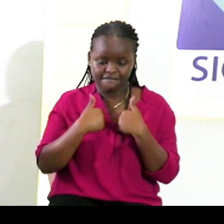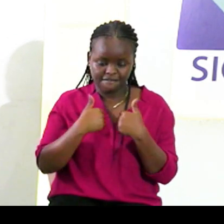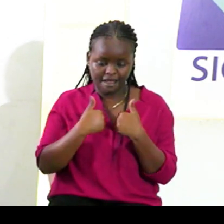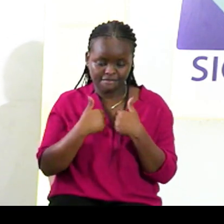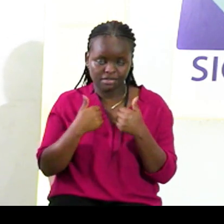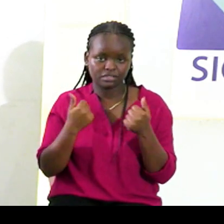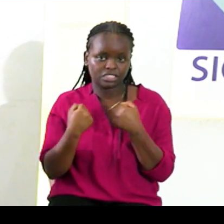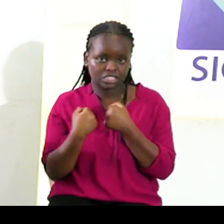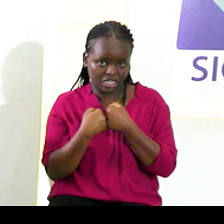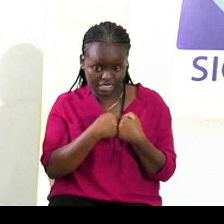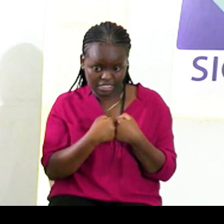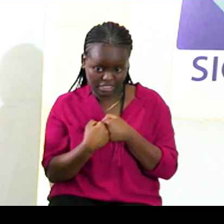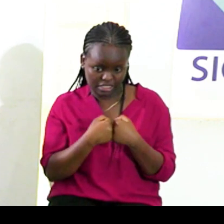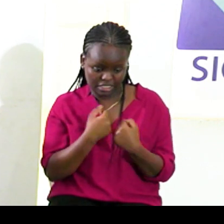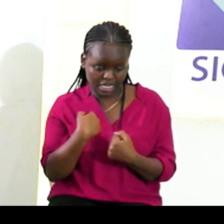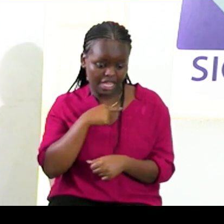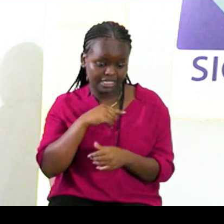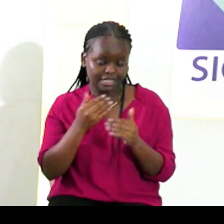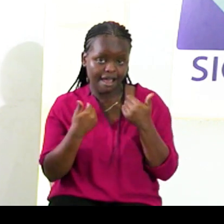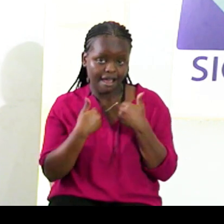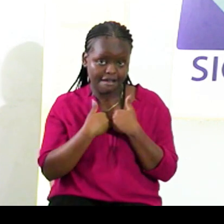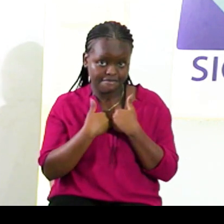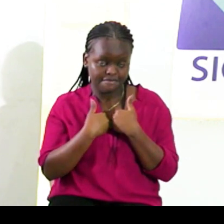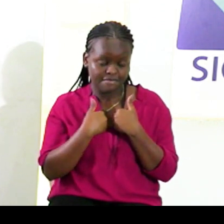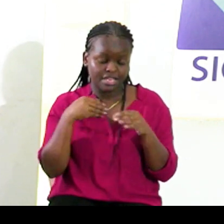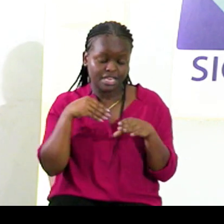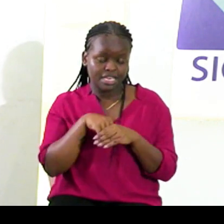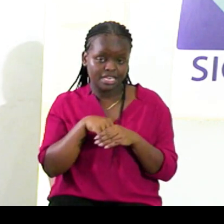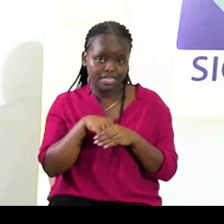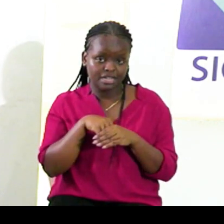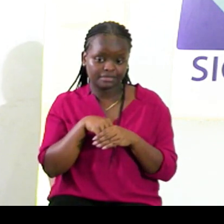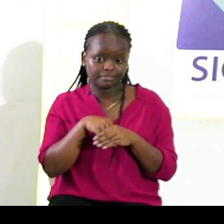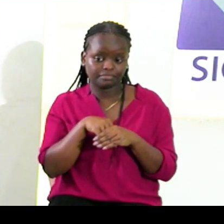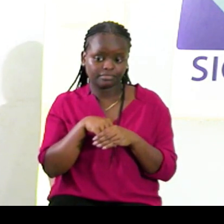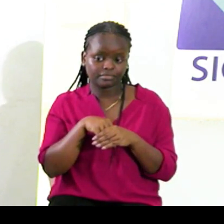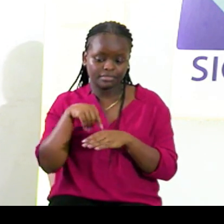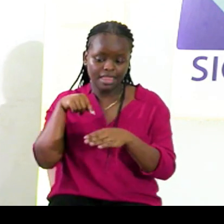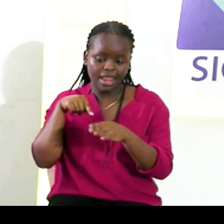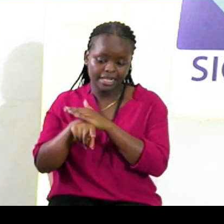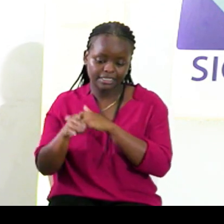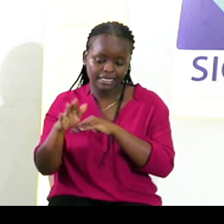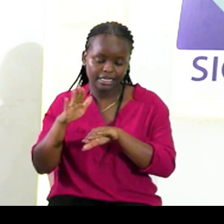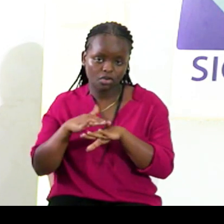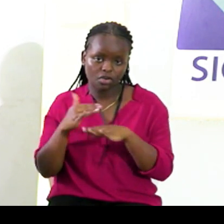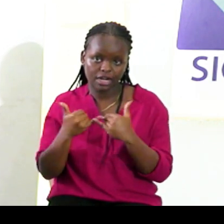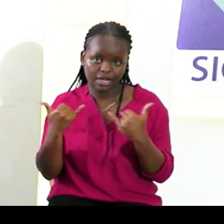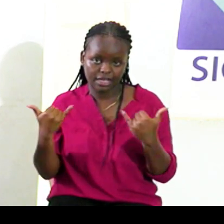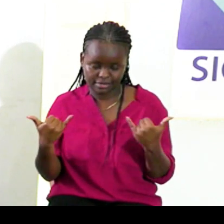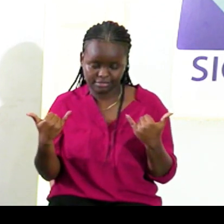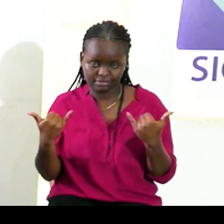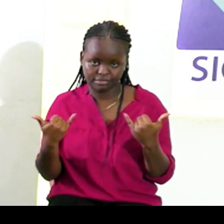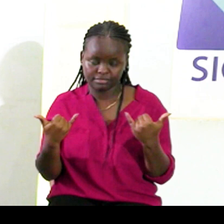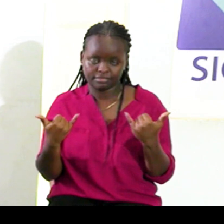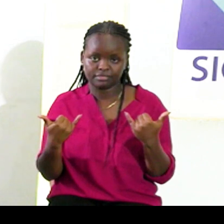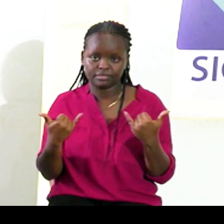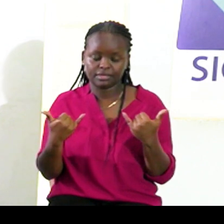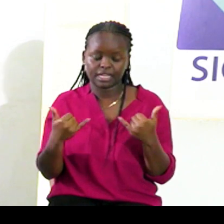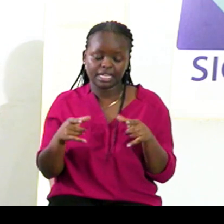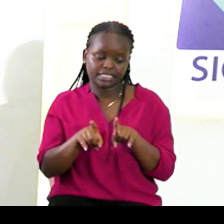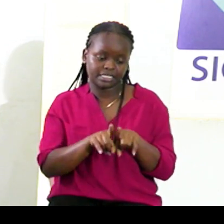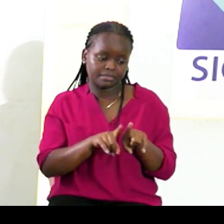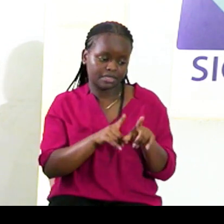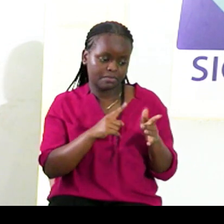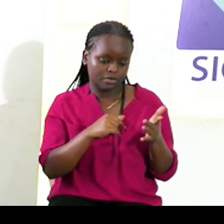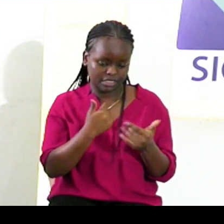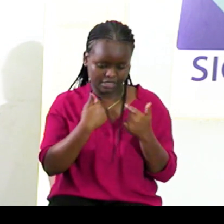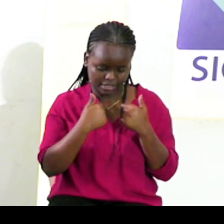challenges that we face in venturing into these online marketing platforms. Like I